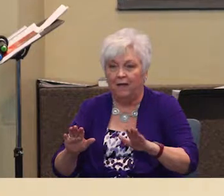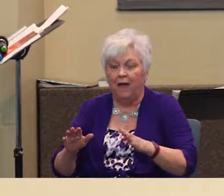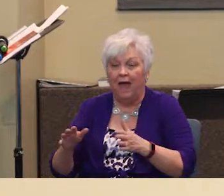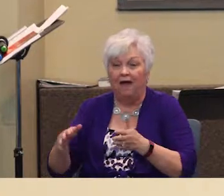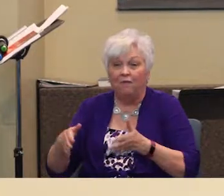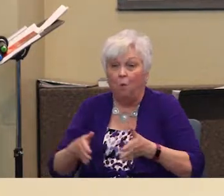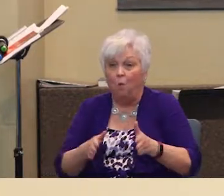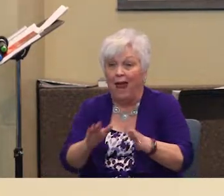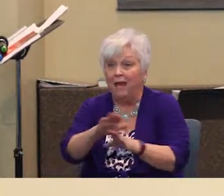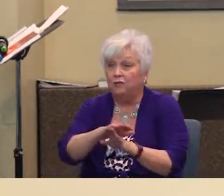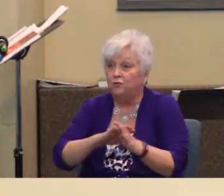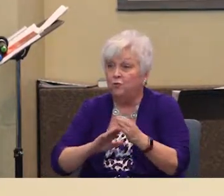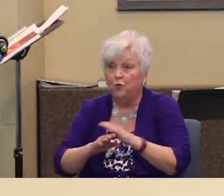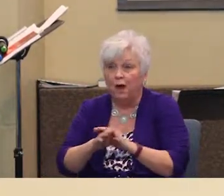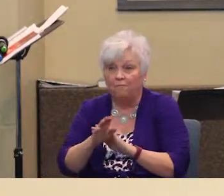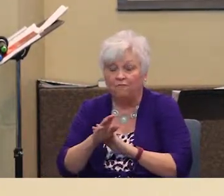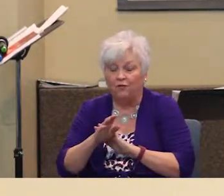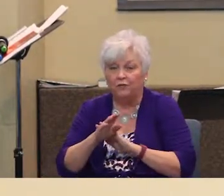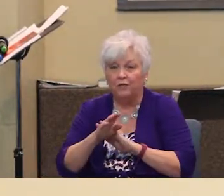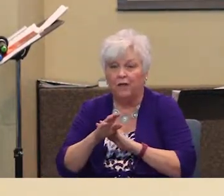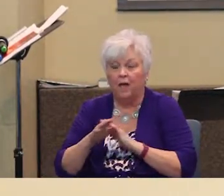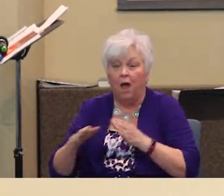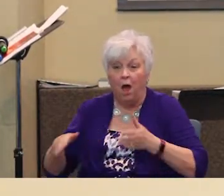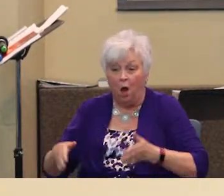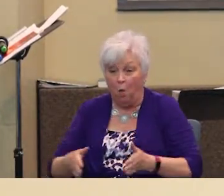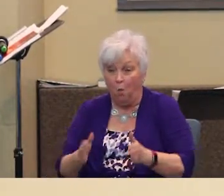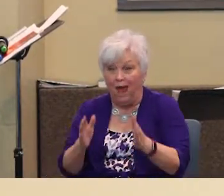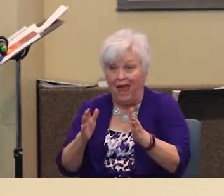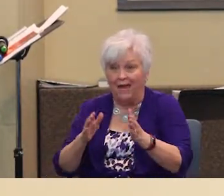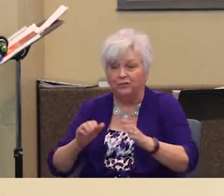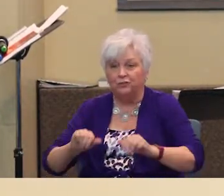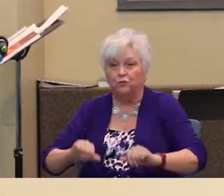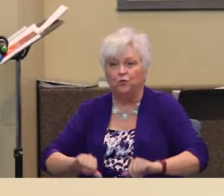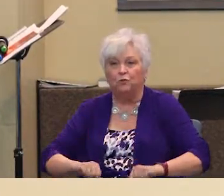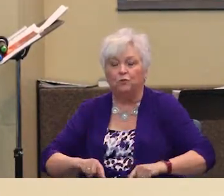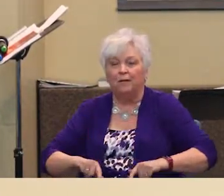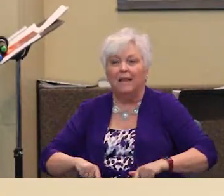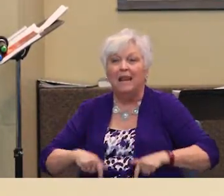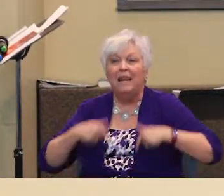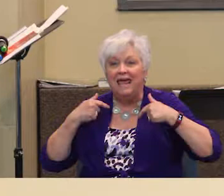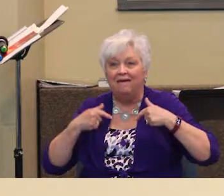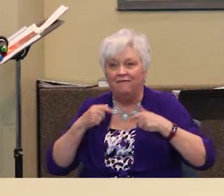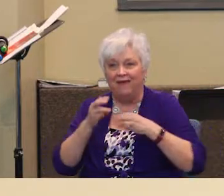You have a real way for surviving and thriving in this world.